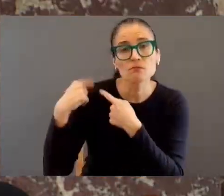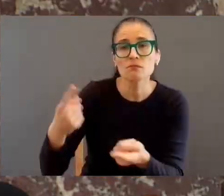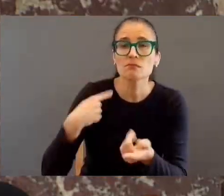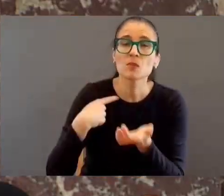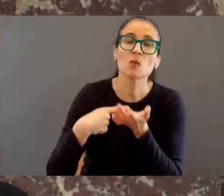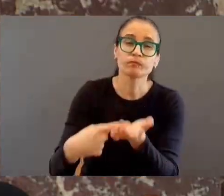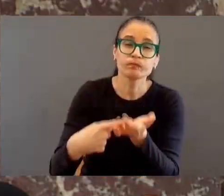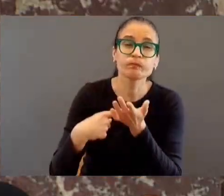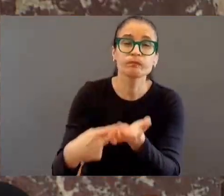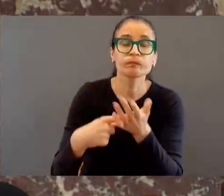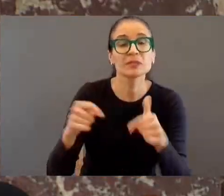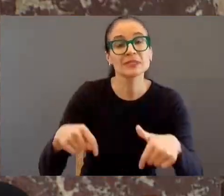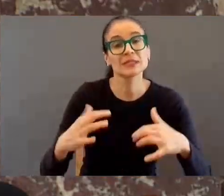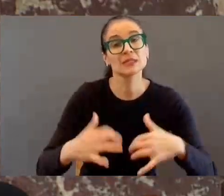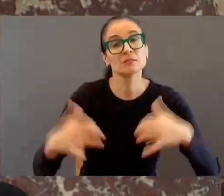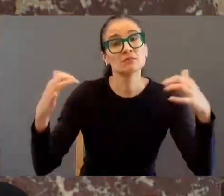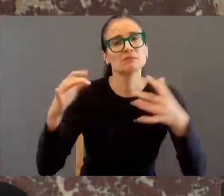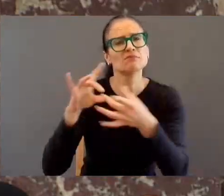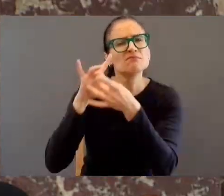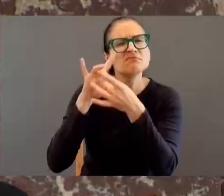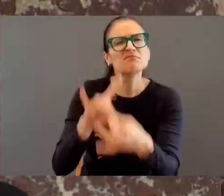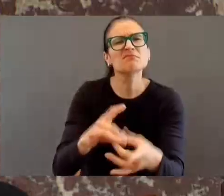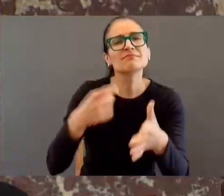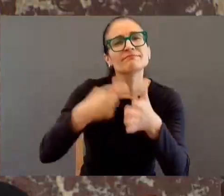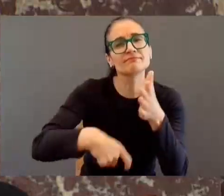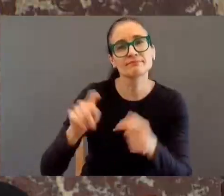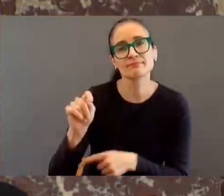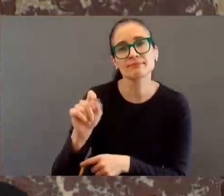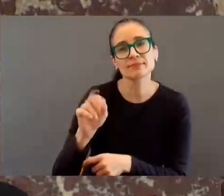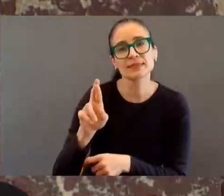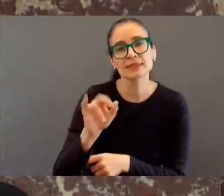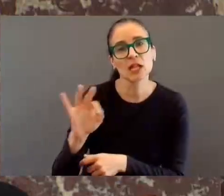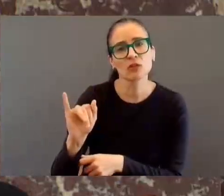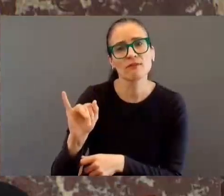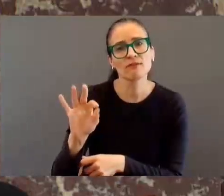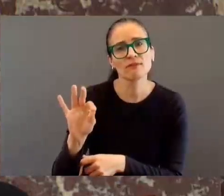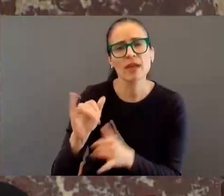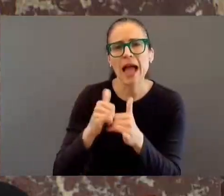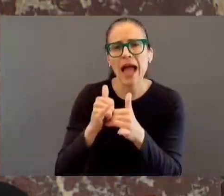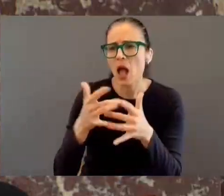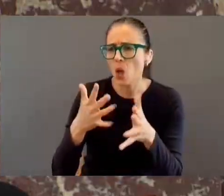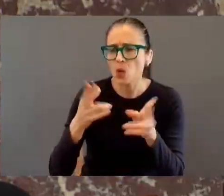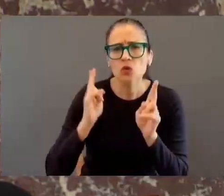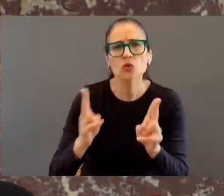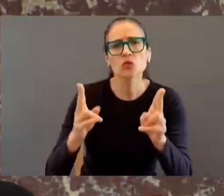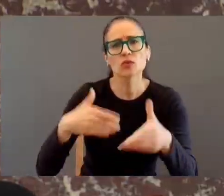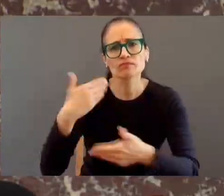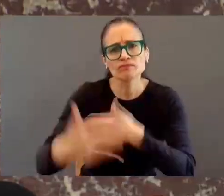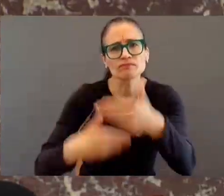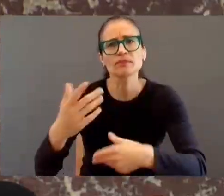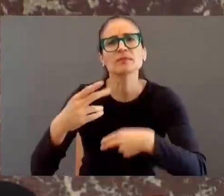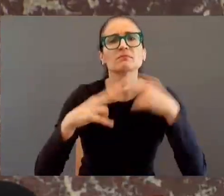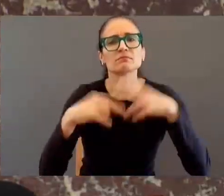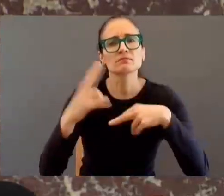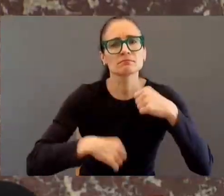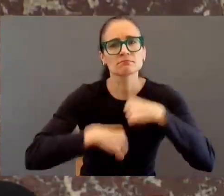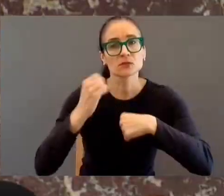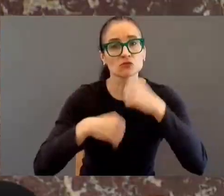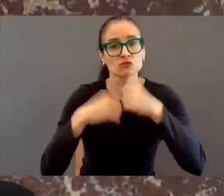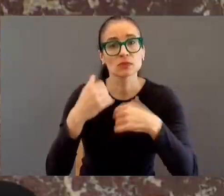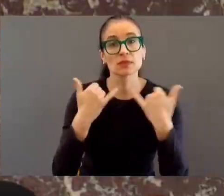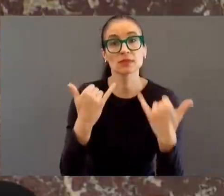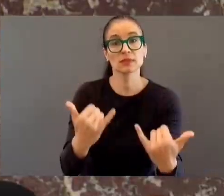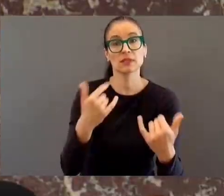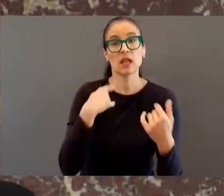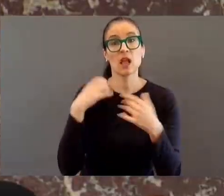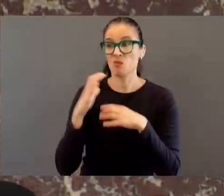up building of infrastructure. And now we all go back to our communities that are fearful for the summer season. And building on what my colleague